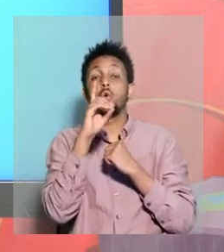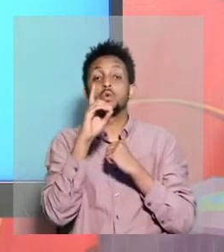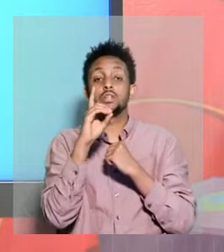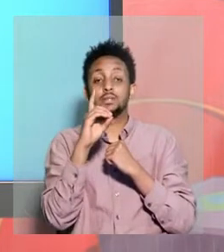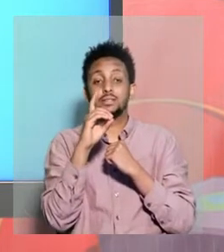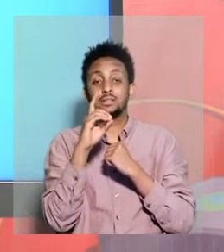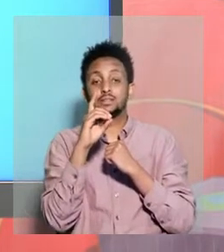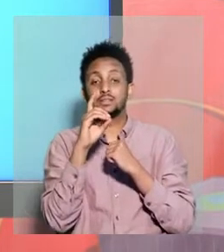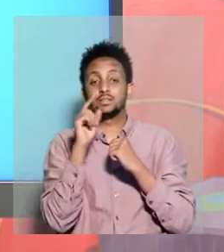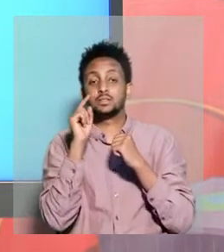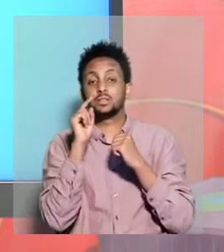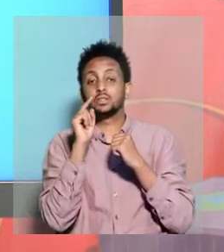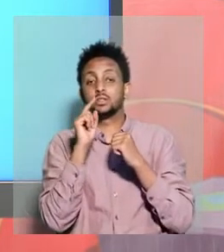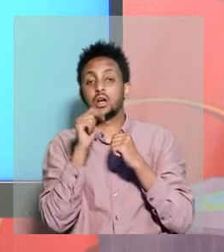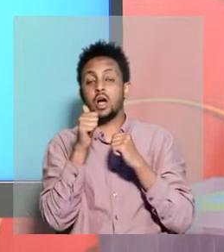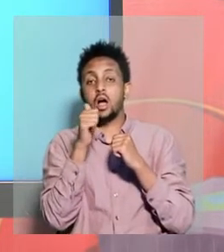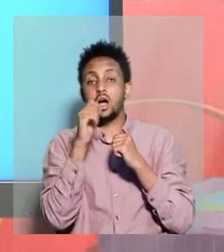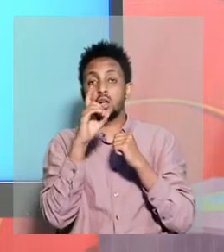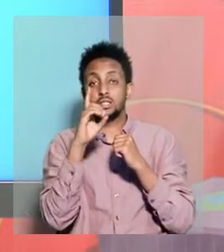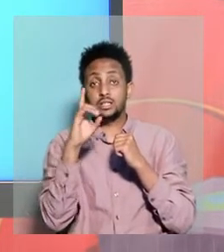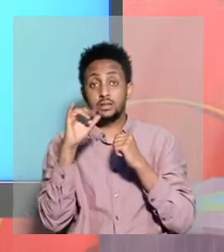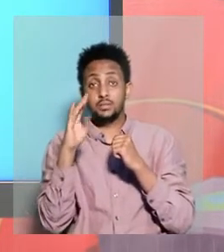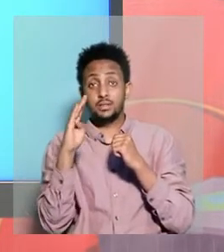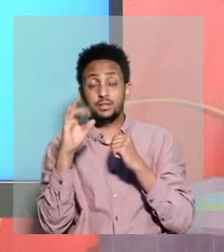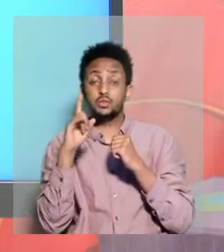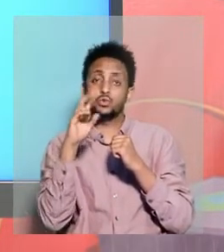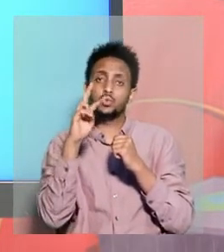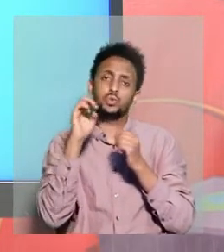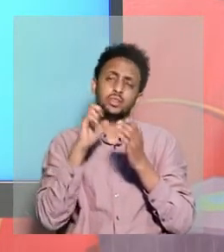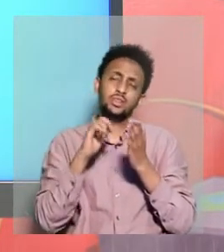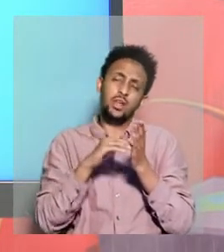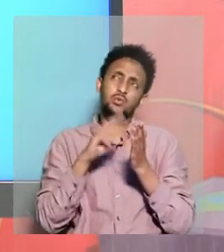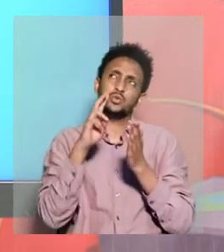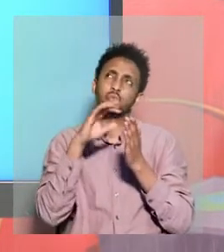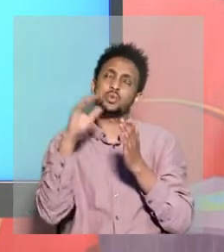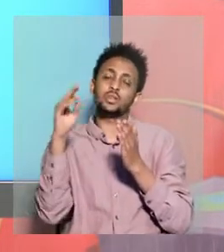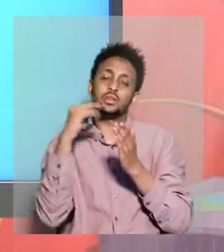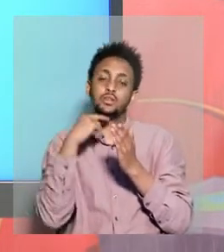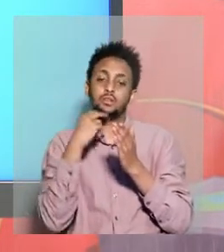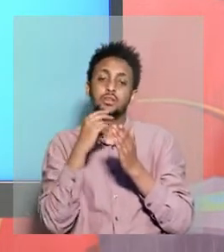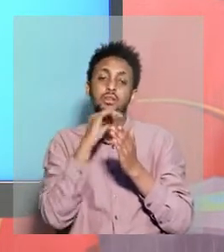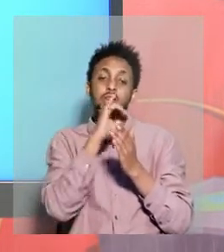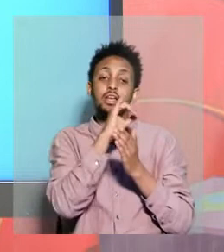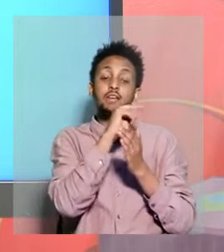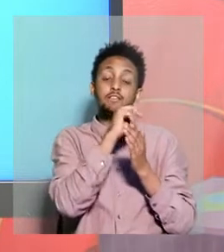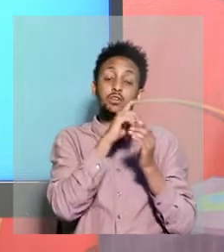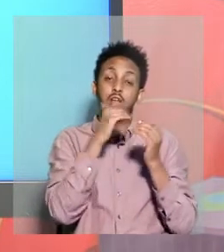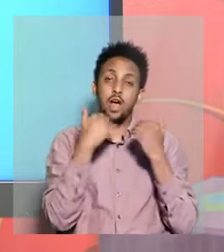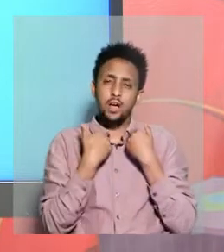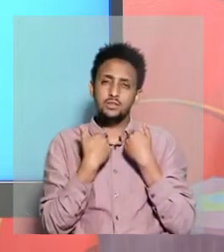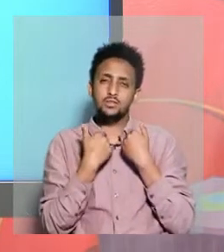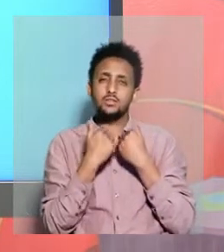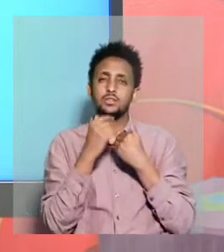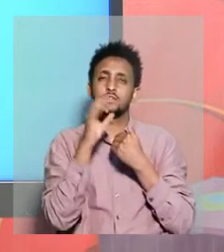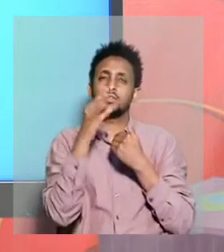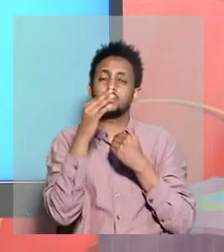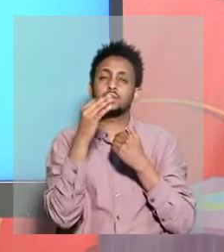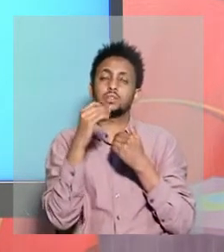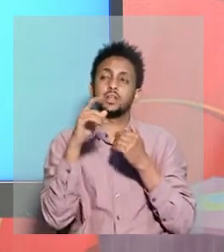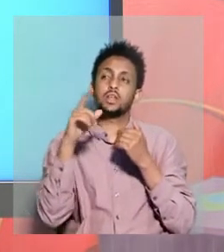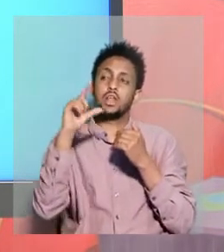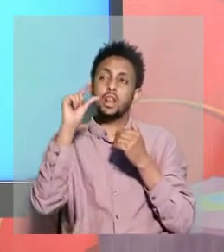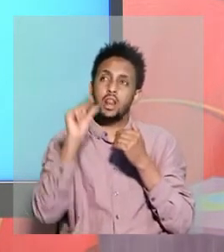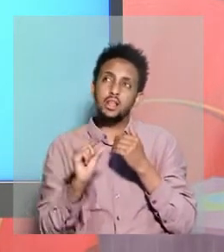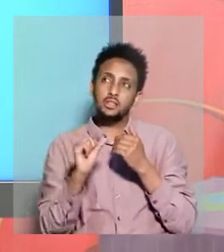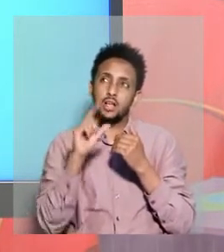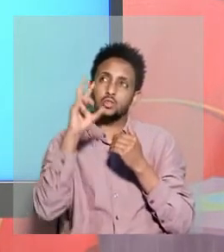sound is from 20 hertz to 20,000 hertz. Whereas the infrasonic has a frequency which is less